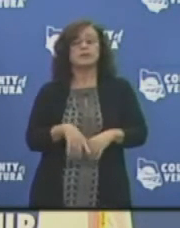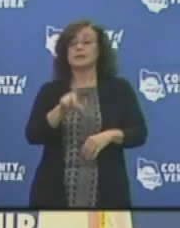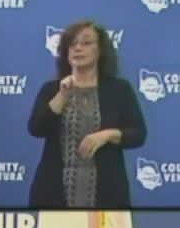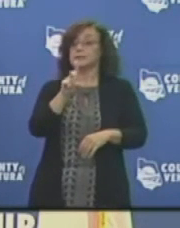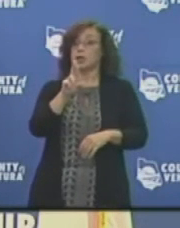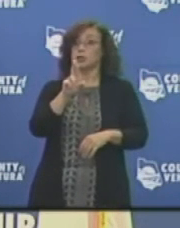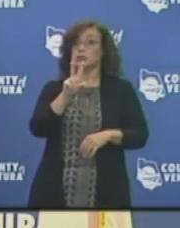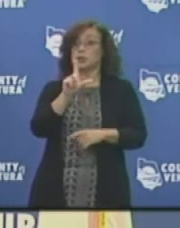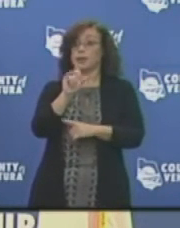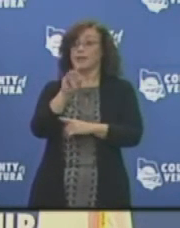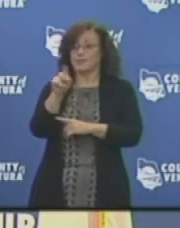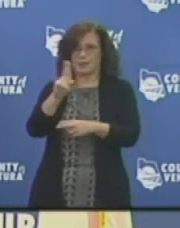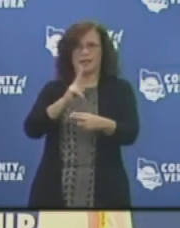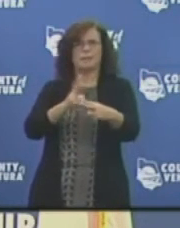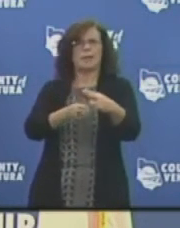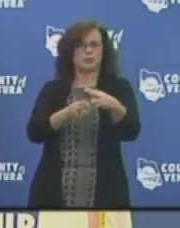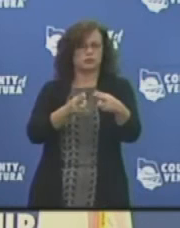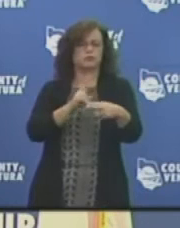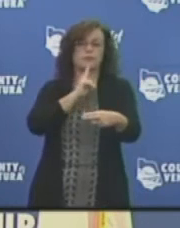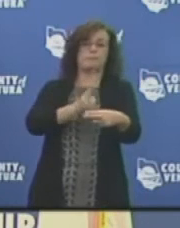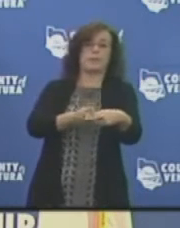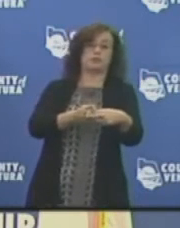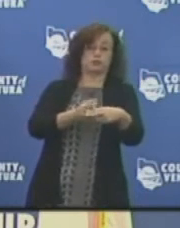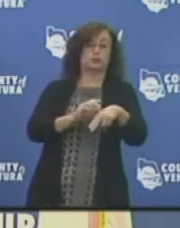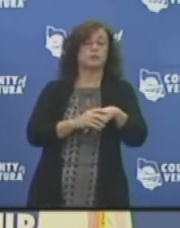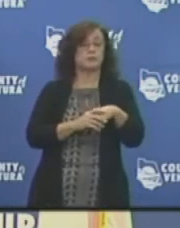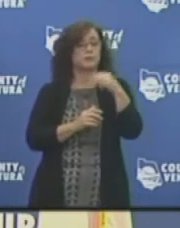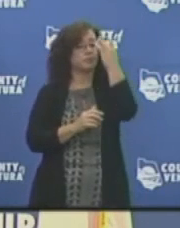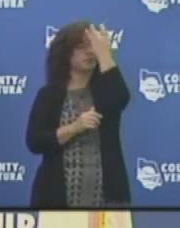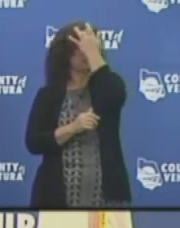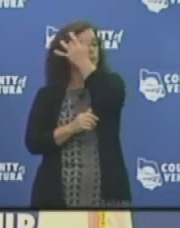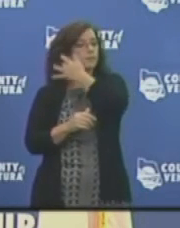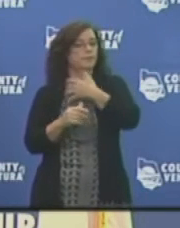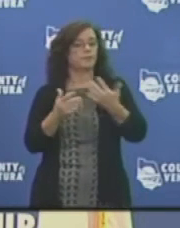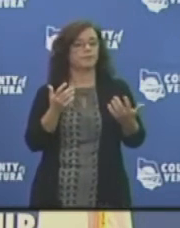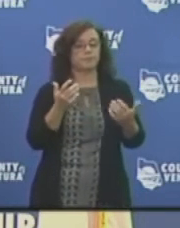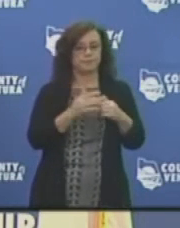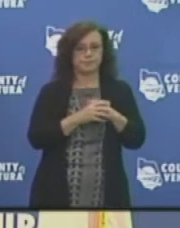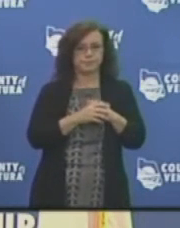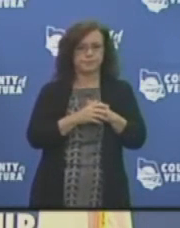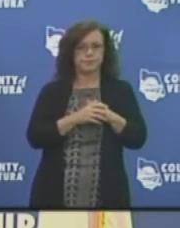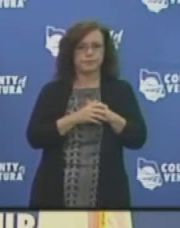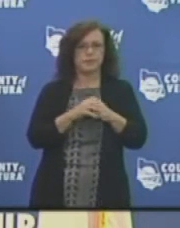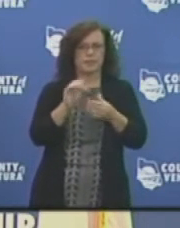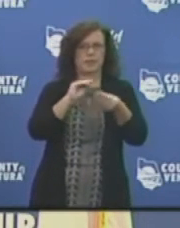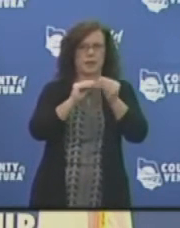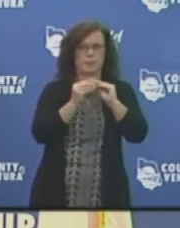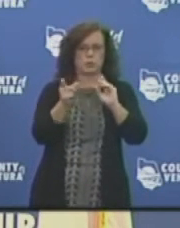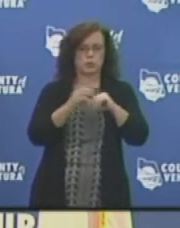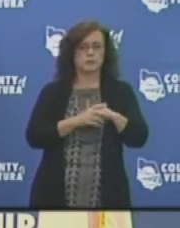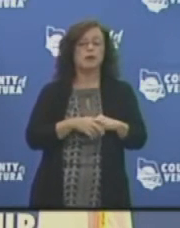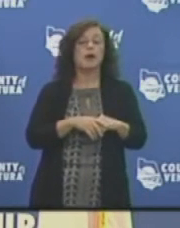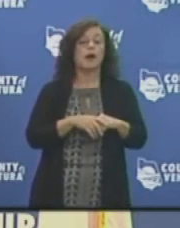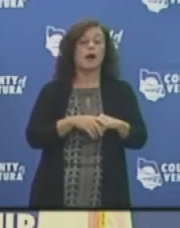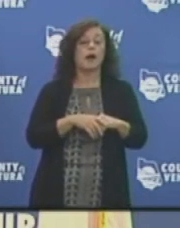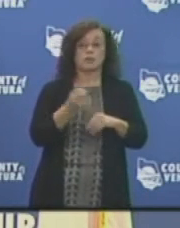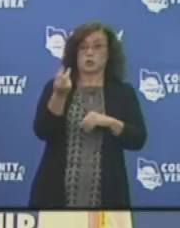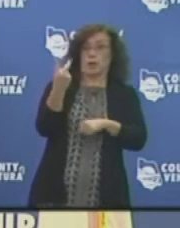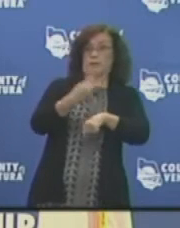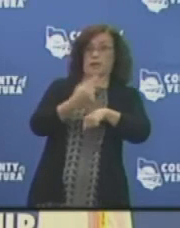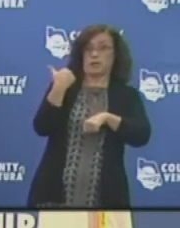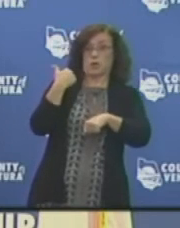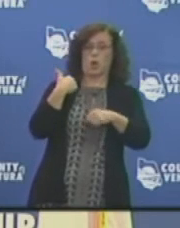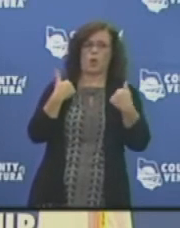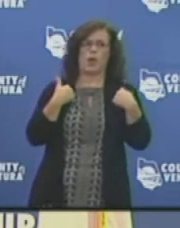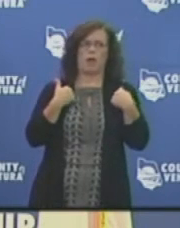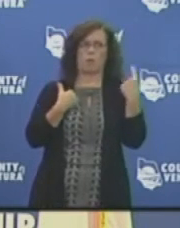community. 12 days ago, we had one COVID patient in our two hospitals, and